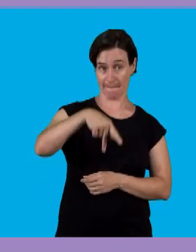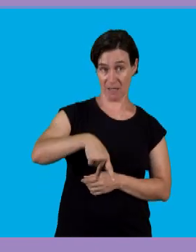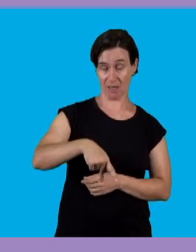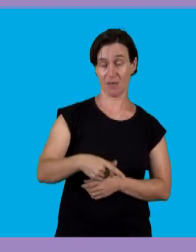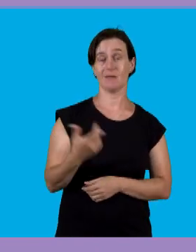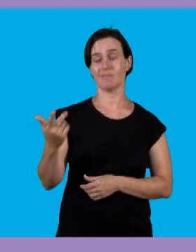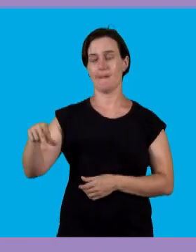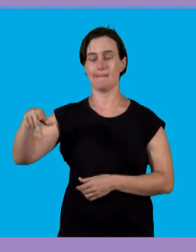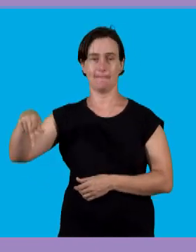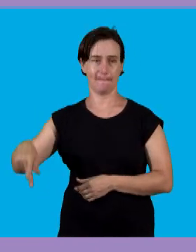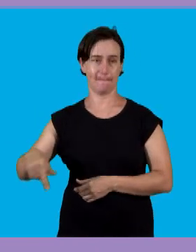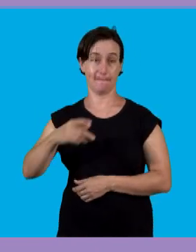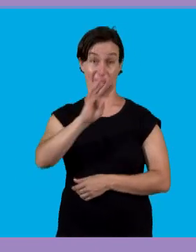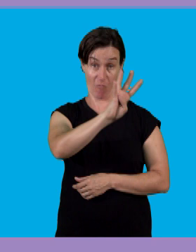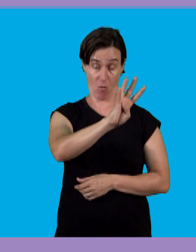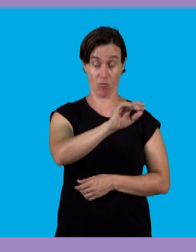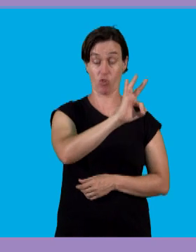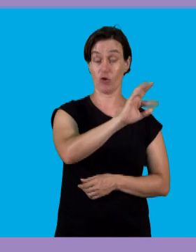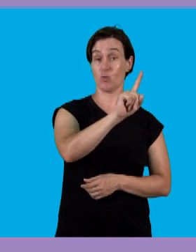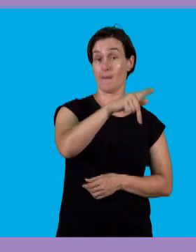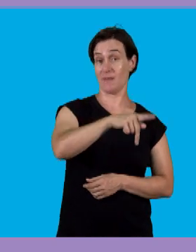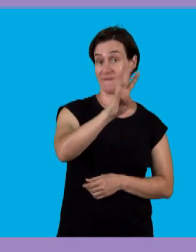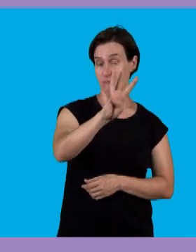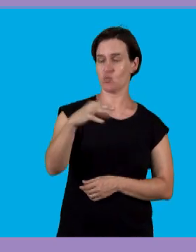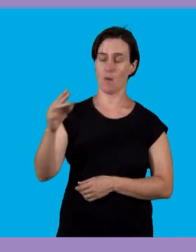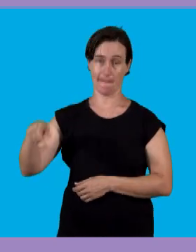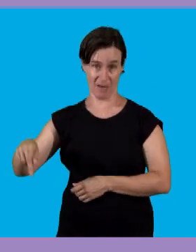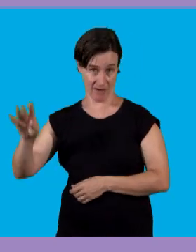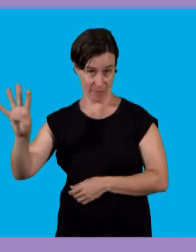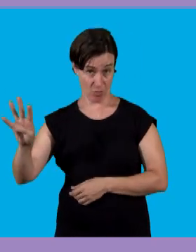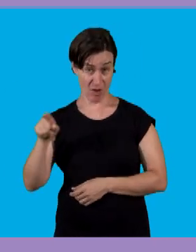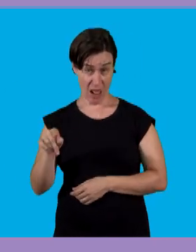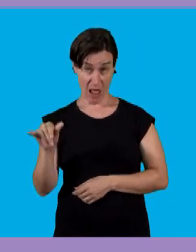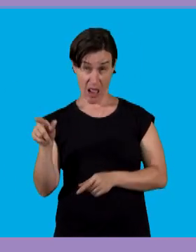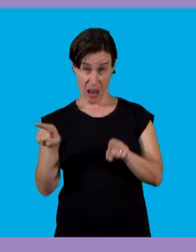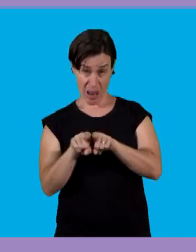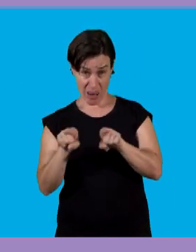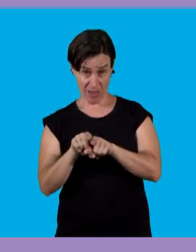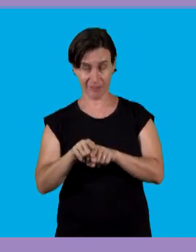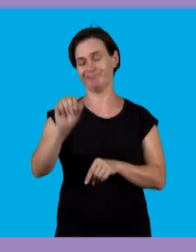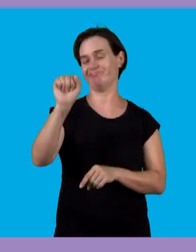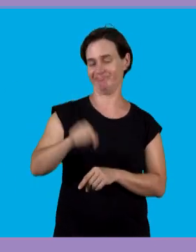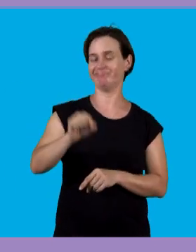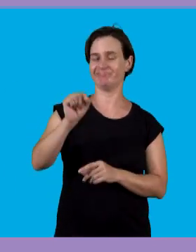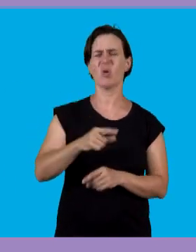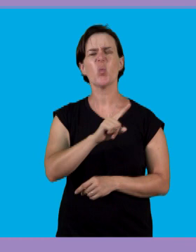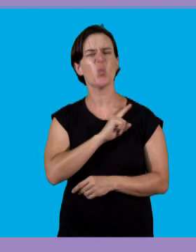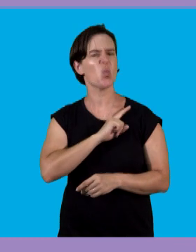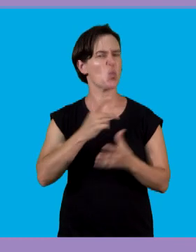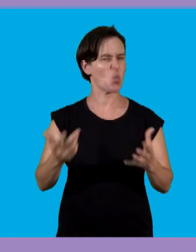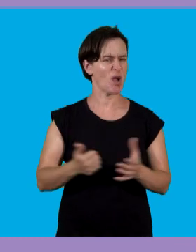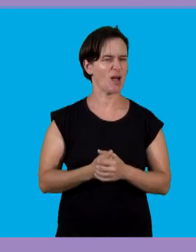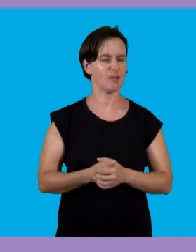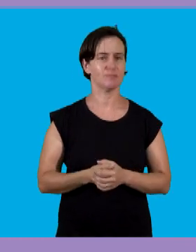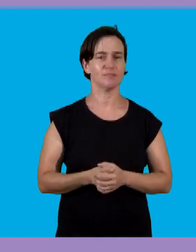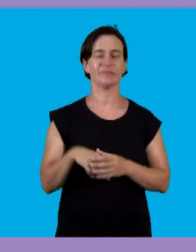exponent 4 and p exponent 4. Now, are these two terms like terms? Yes, they are like terms. Why are they like